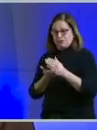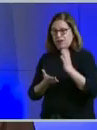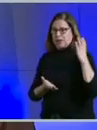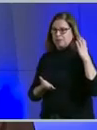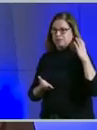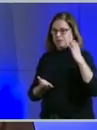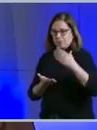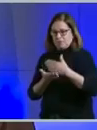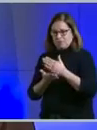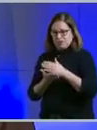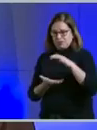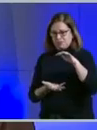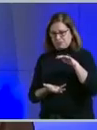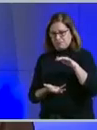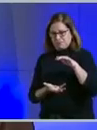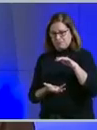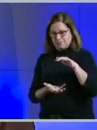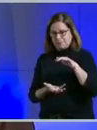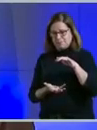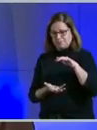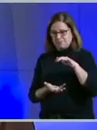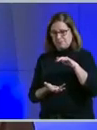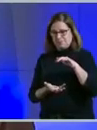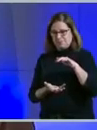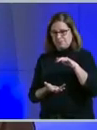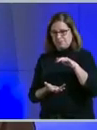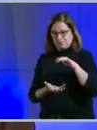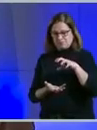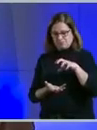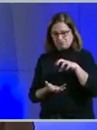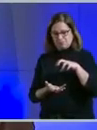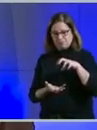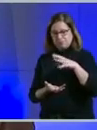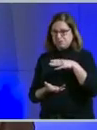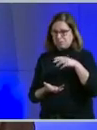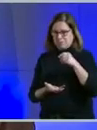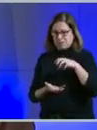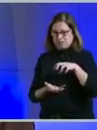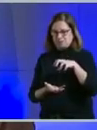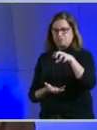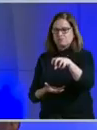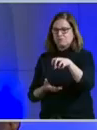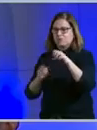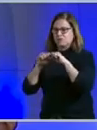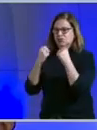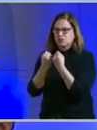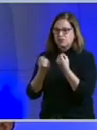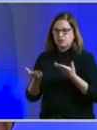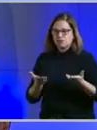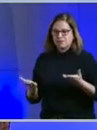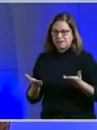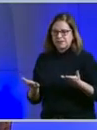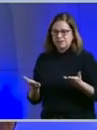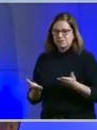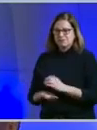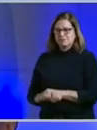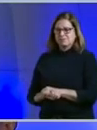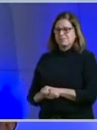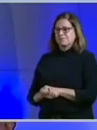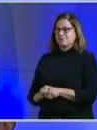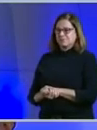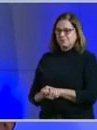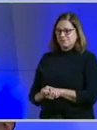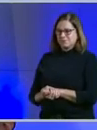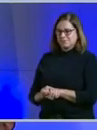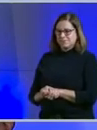social services and other supports, the primary focus was on ensuring that we could make these 100,000 people that Mayor Williams is trying to